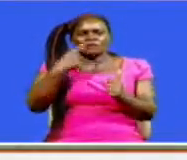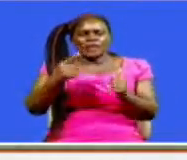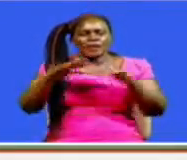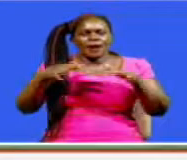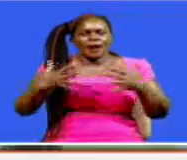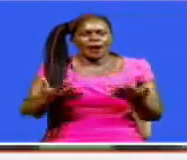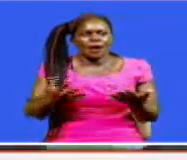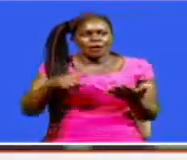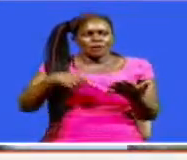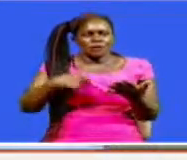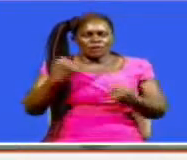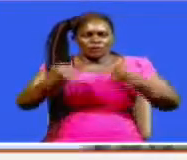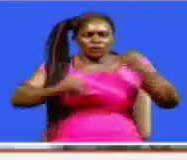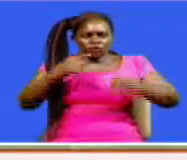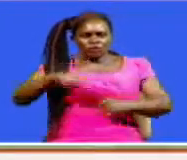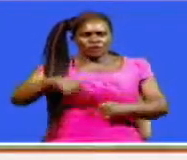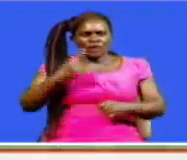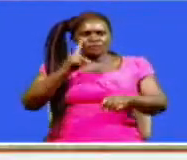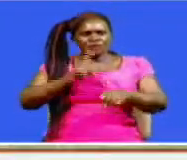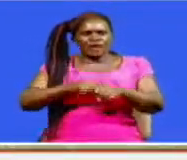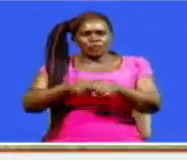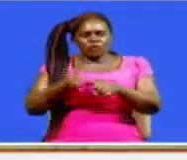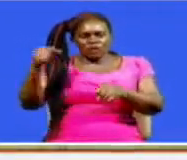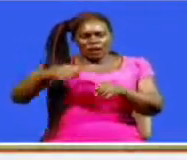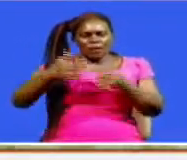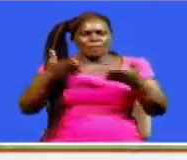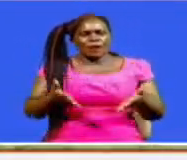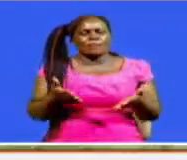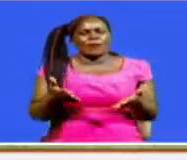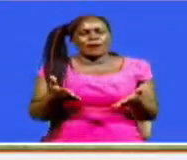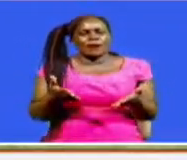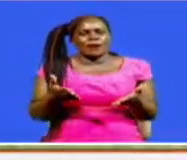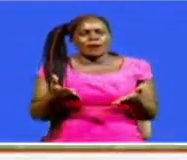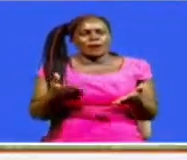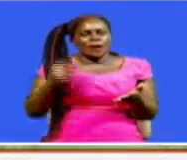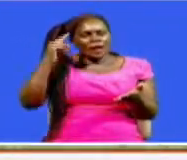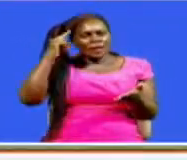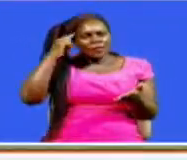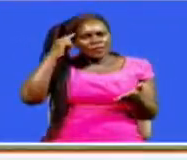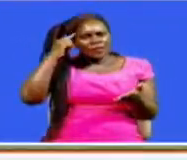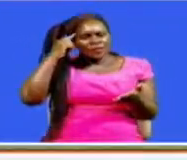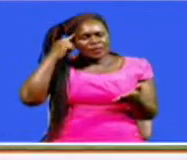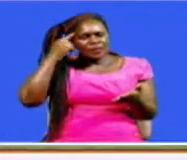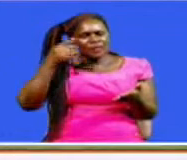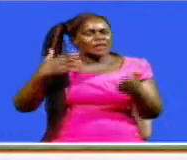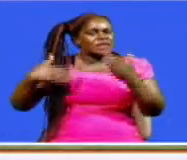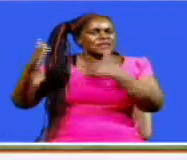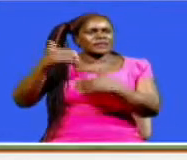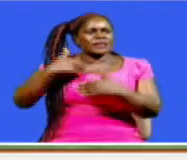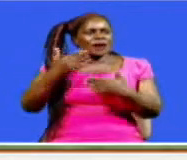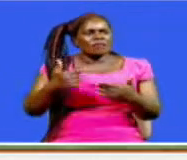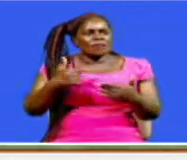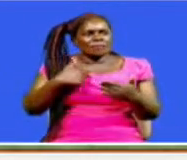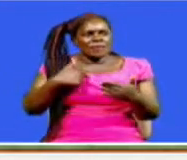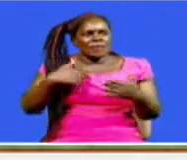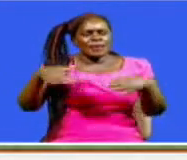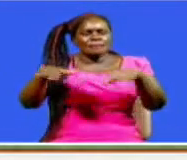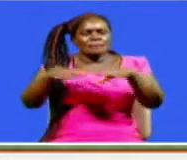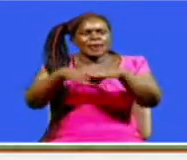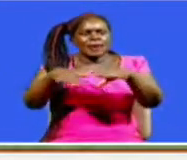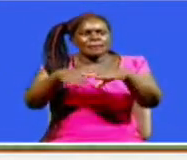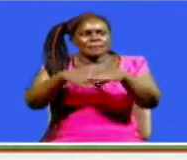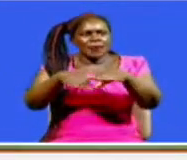how we enjoy ourselves every time we come here. I'm not a big man of history, but I'm a big man